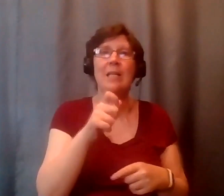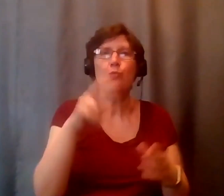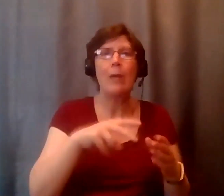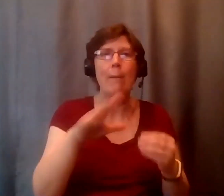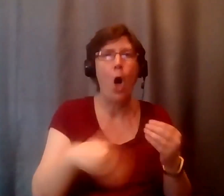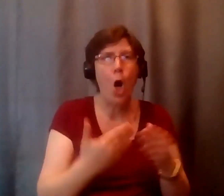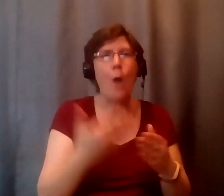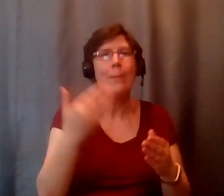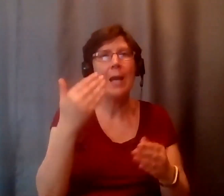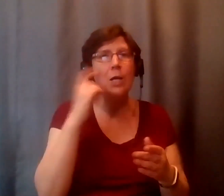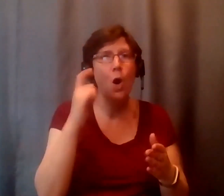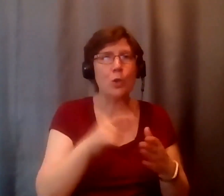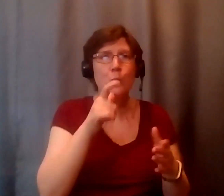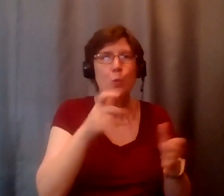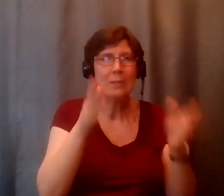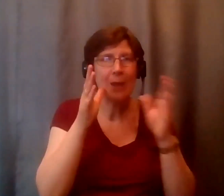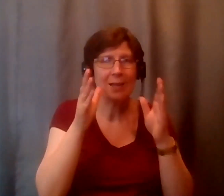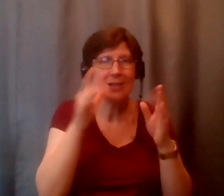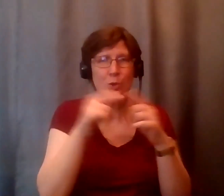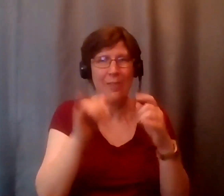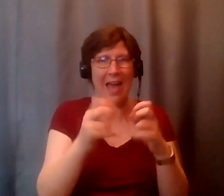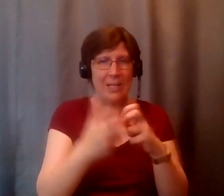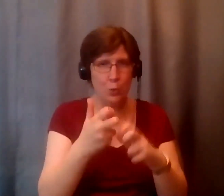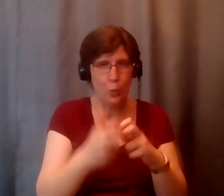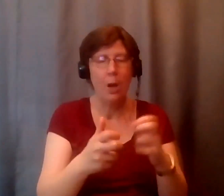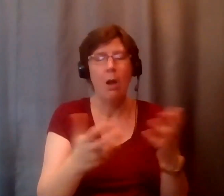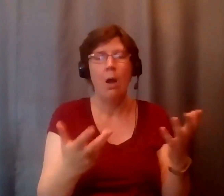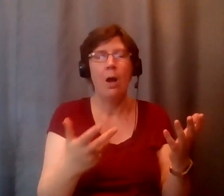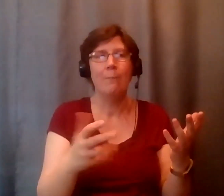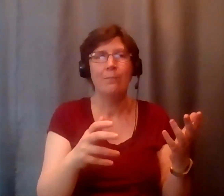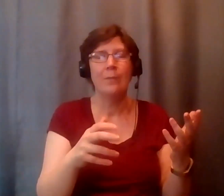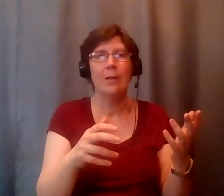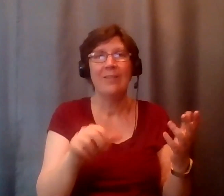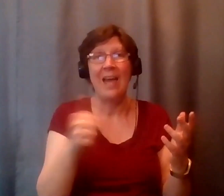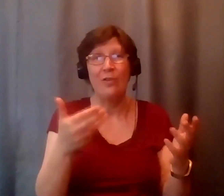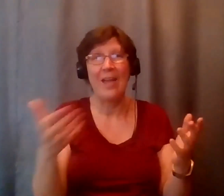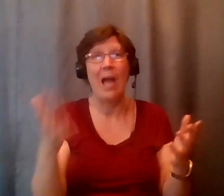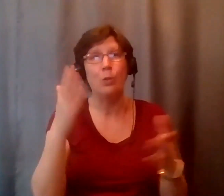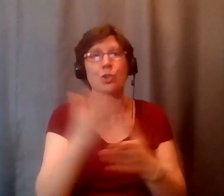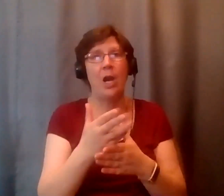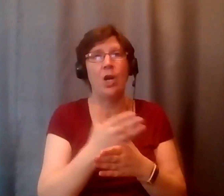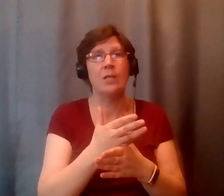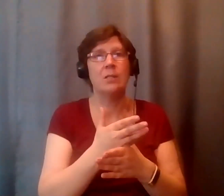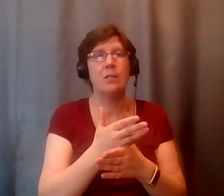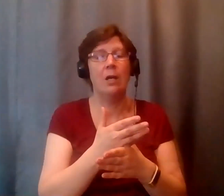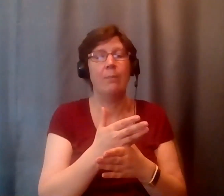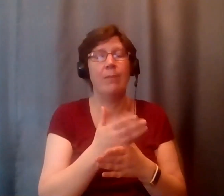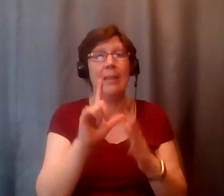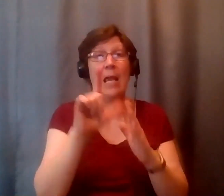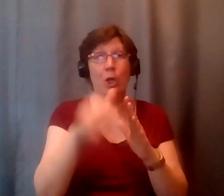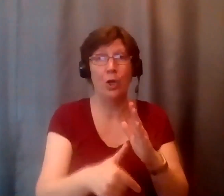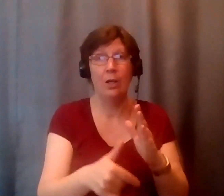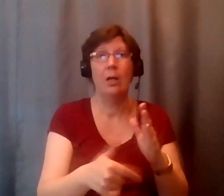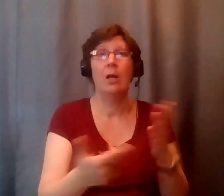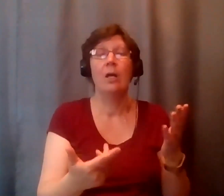noted who was paying attention to that issue. The other thing is, and I'm going to have to share it afterwards because I don't know them offhand, there's a couple of